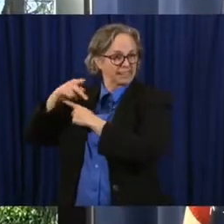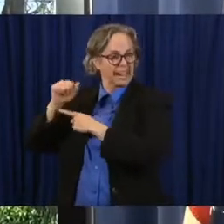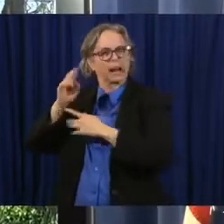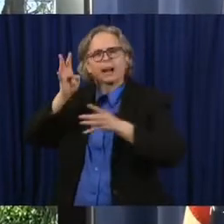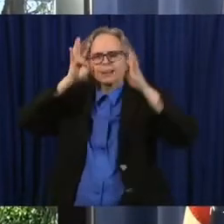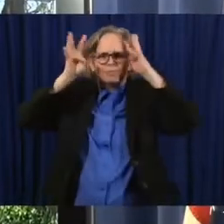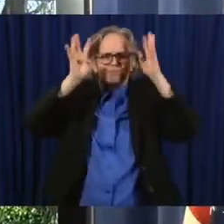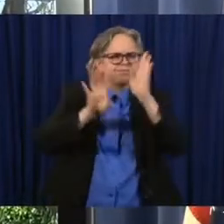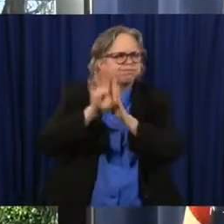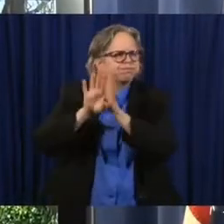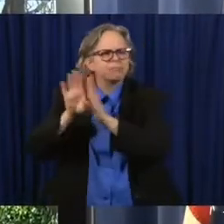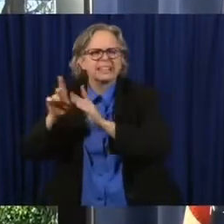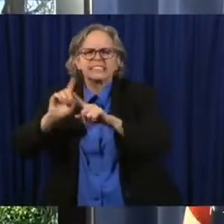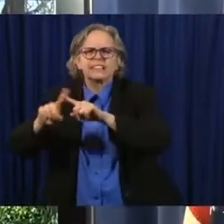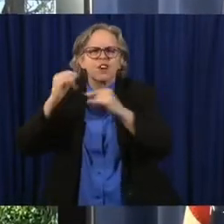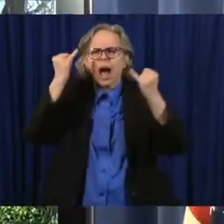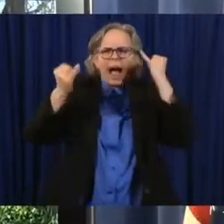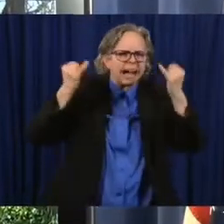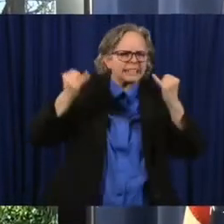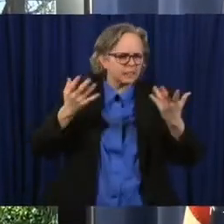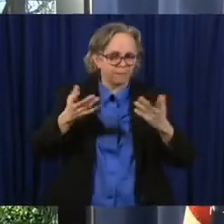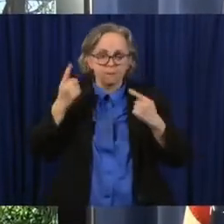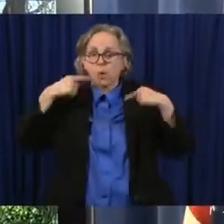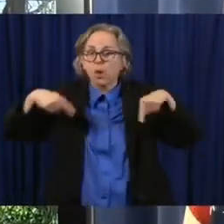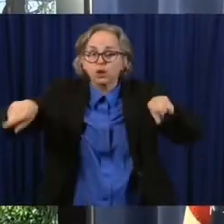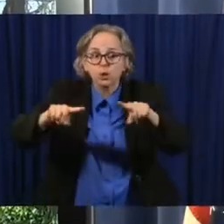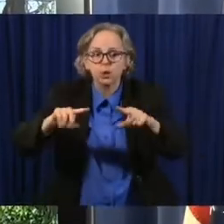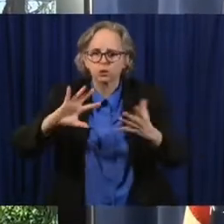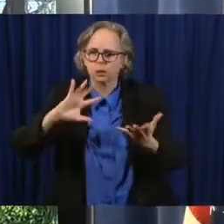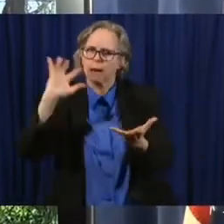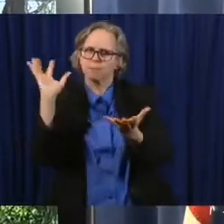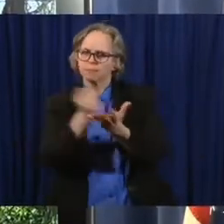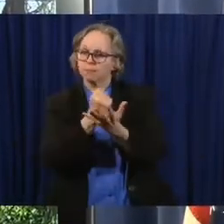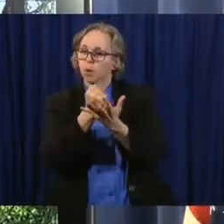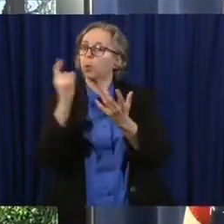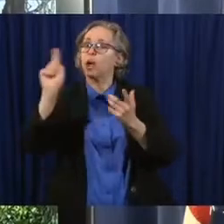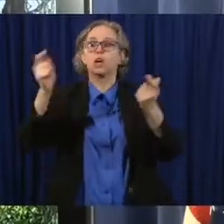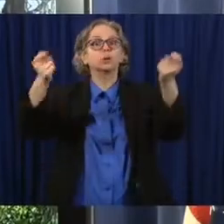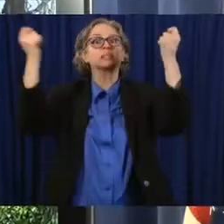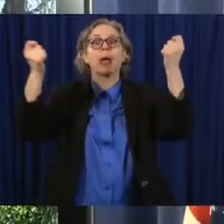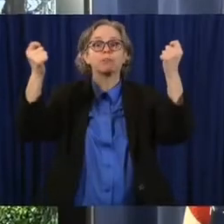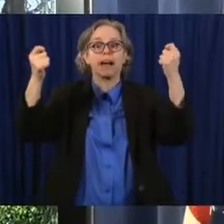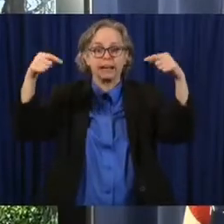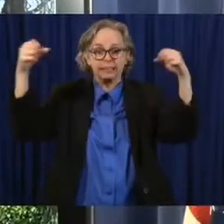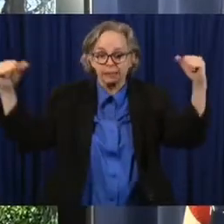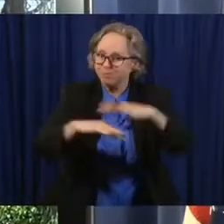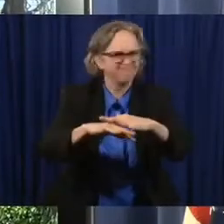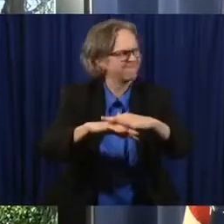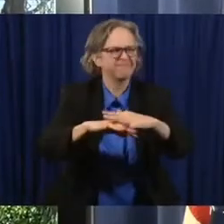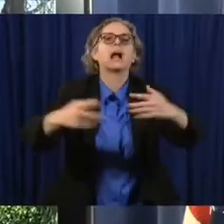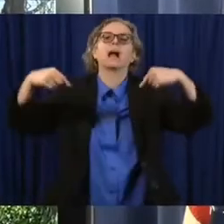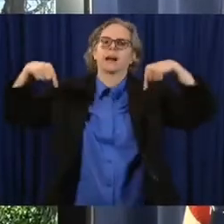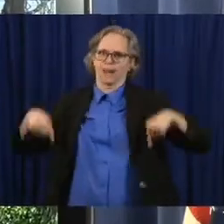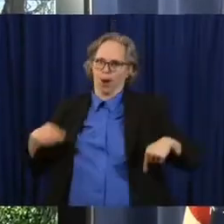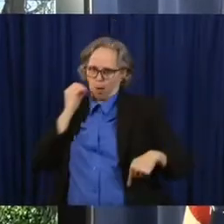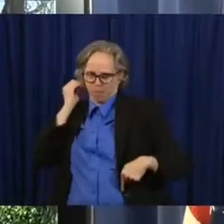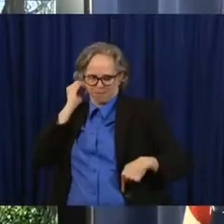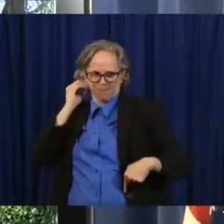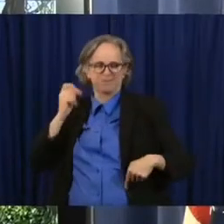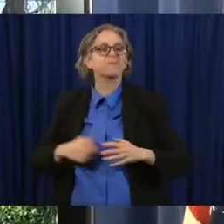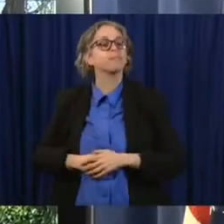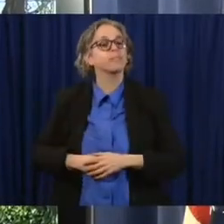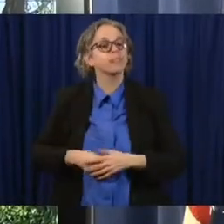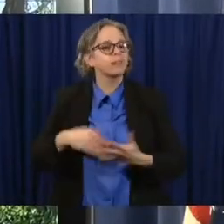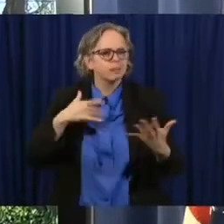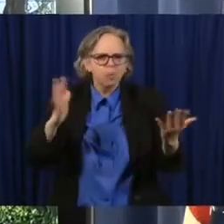their homes, and we'd like to share those ideas with you. We're hoping that it might spark some ideas from you, for you and your